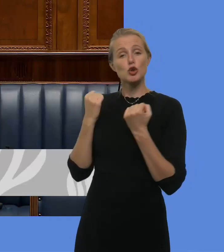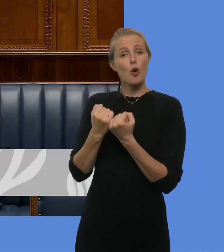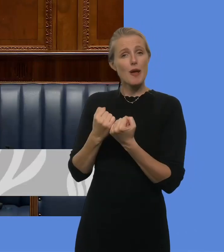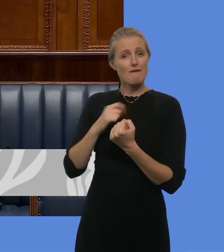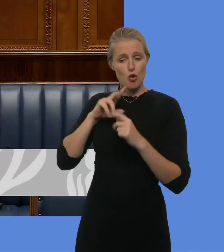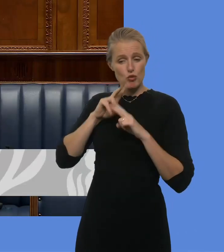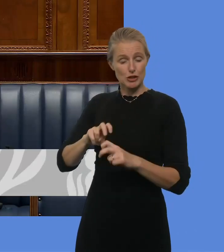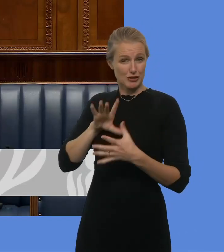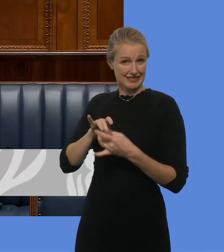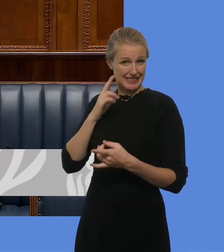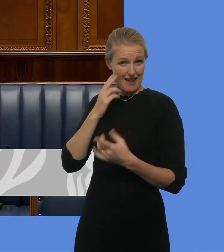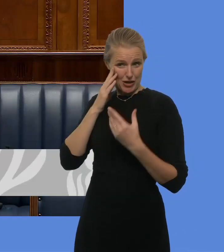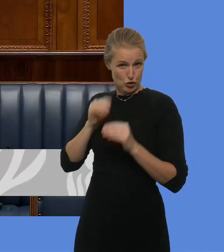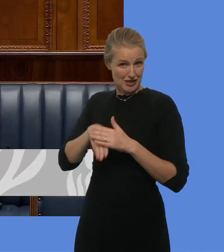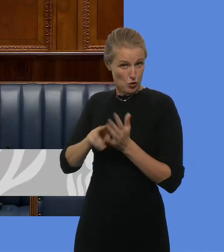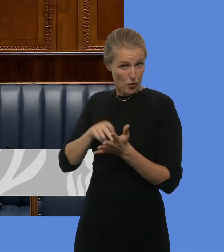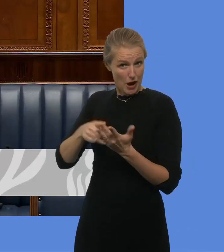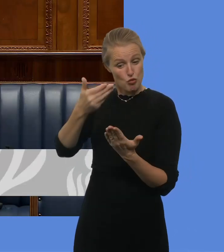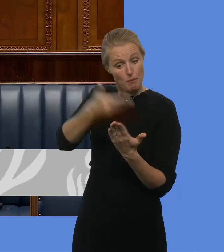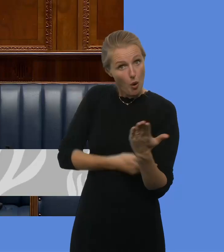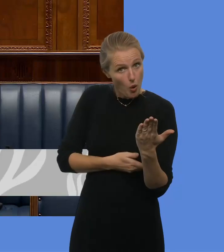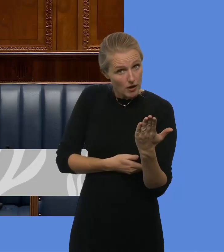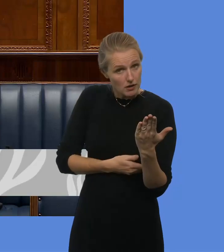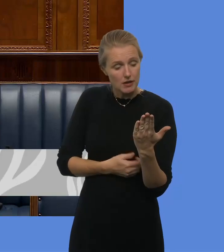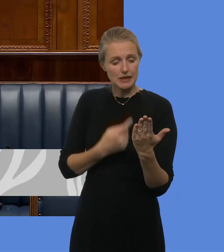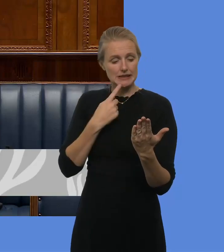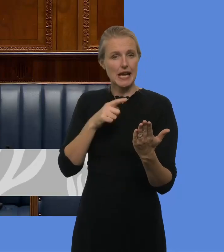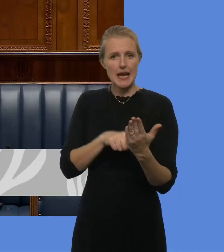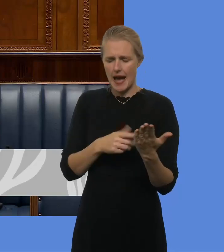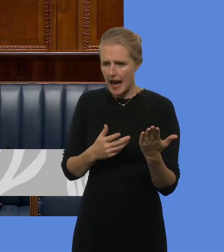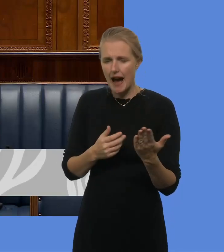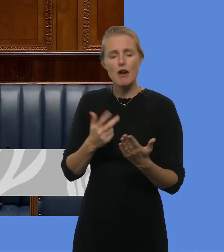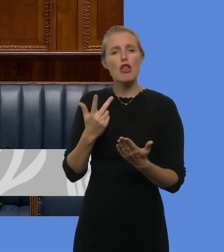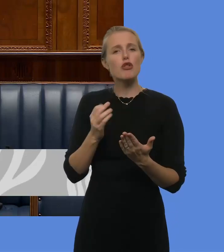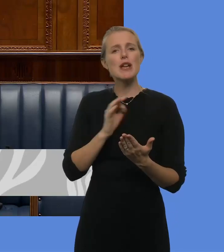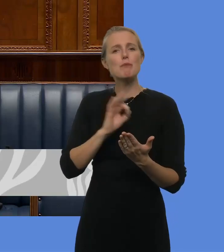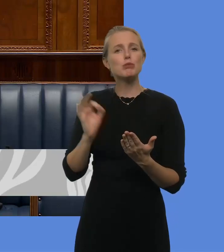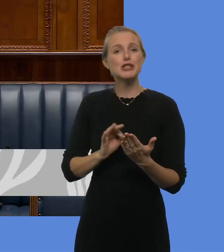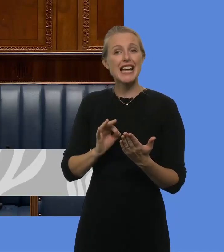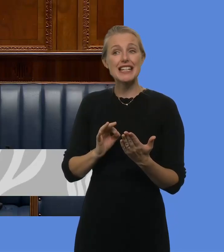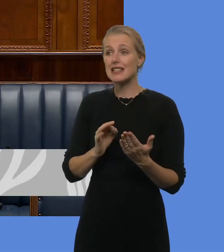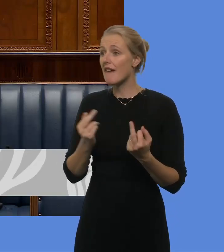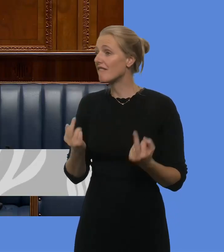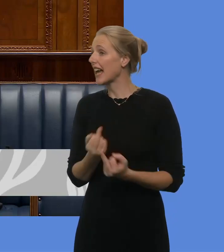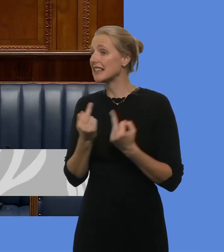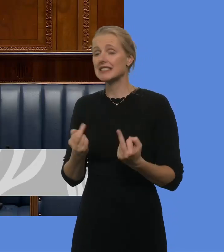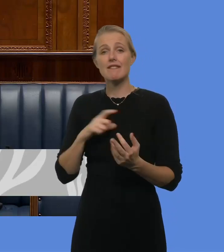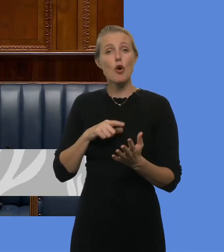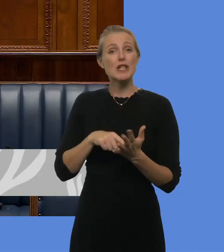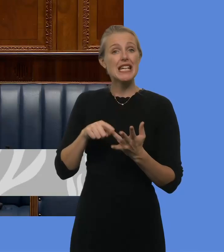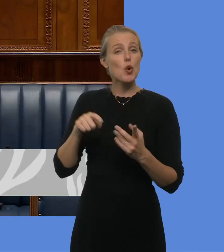Deaf Education in Northern Ireland report noted that there was a vacancy rate of around 3% for TOD posts,